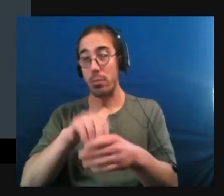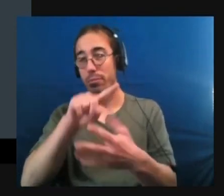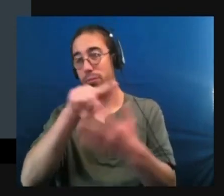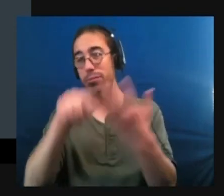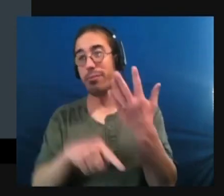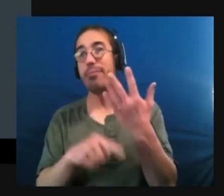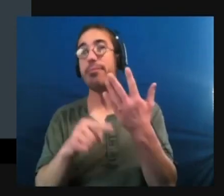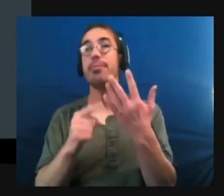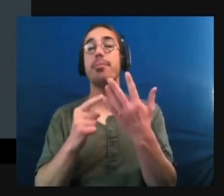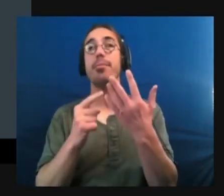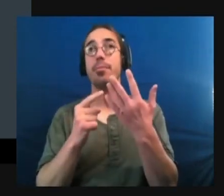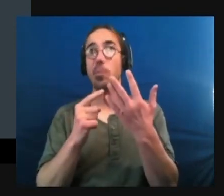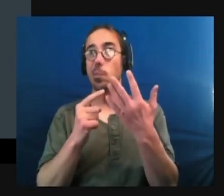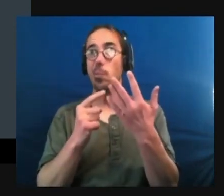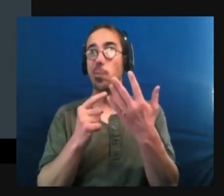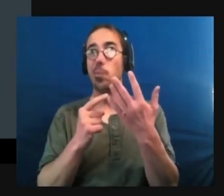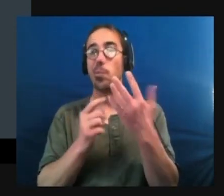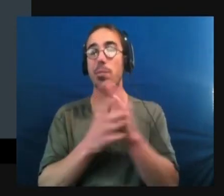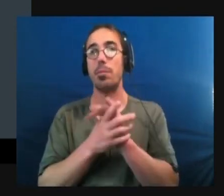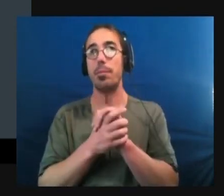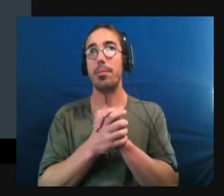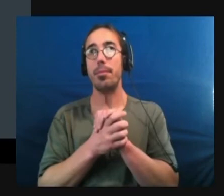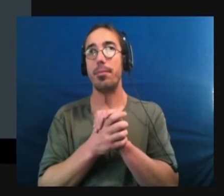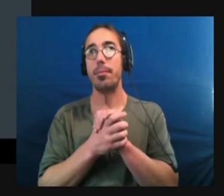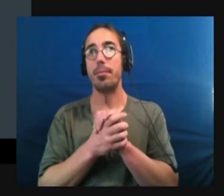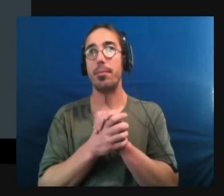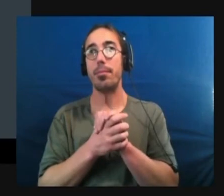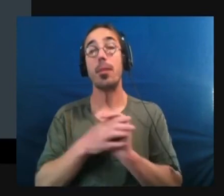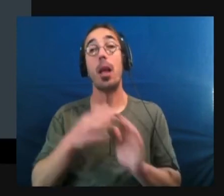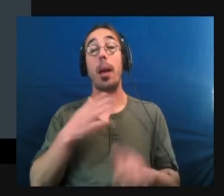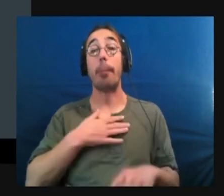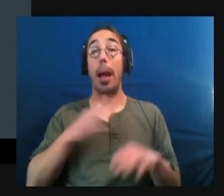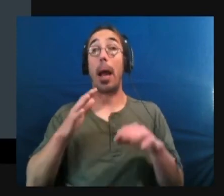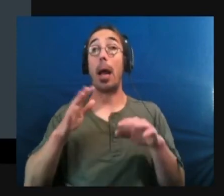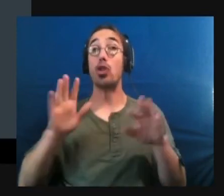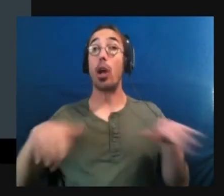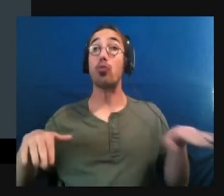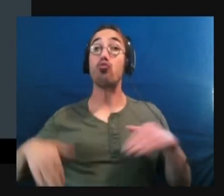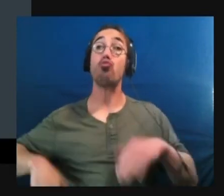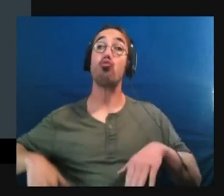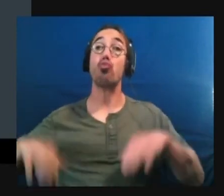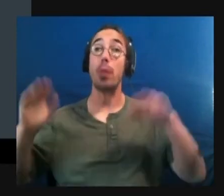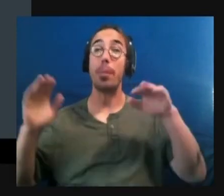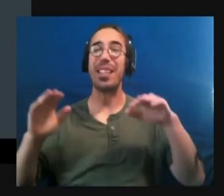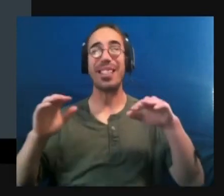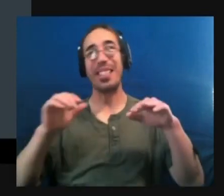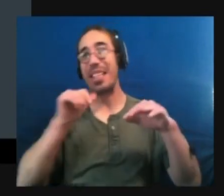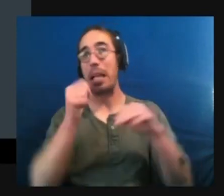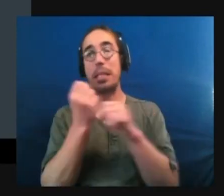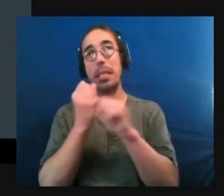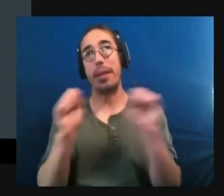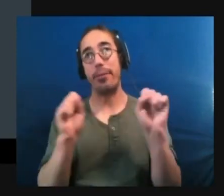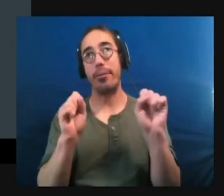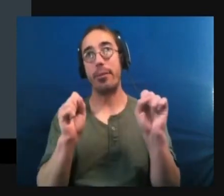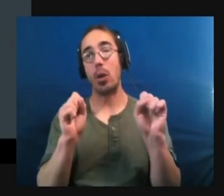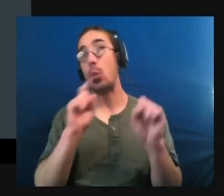things, again, in my childhood was not safe,